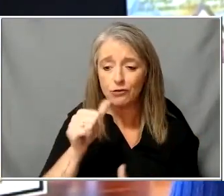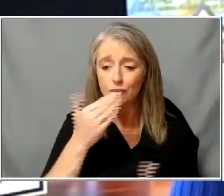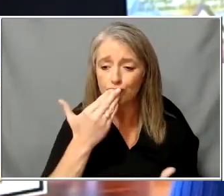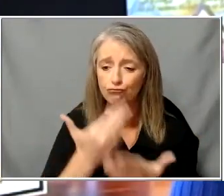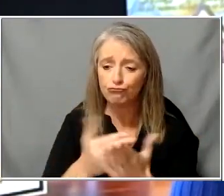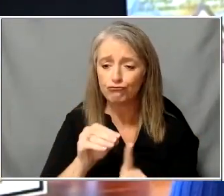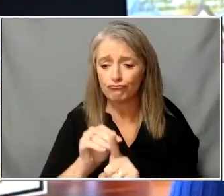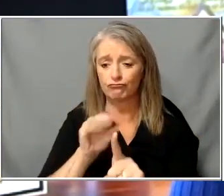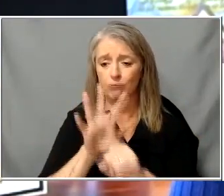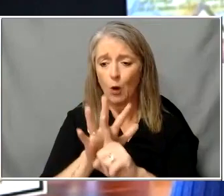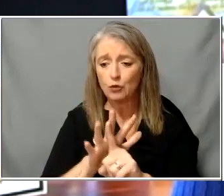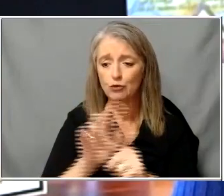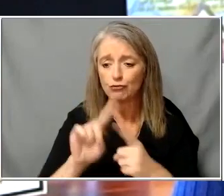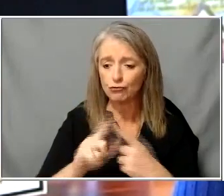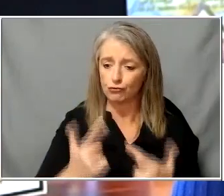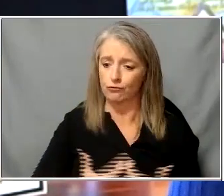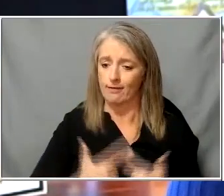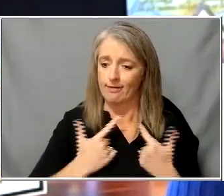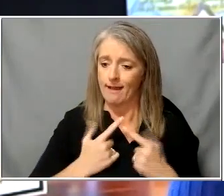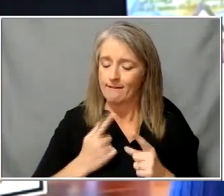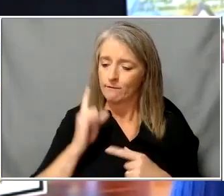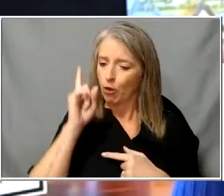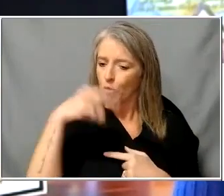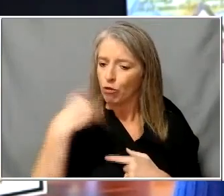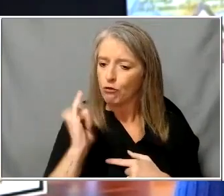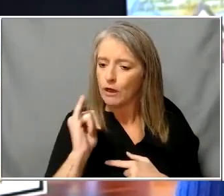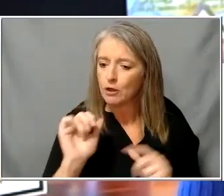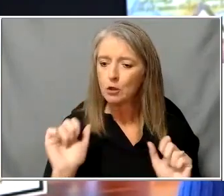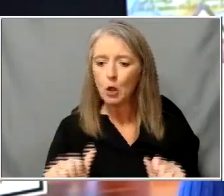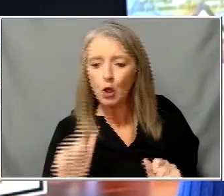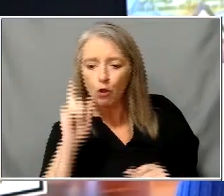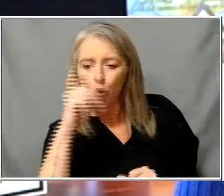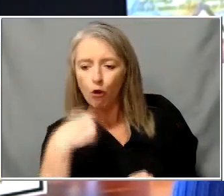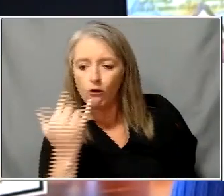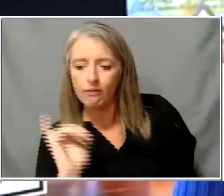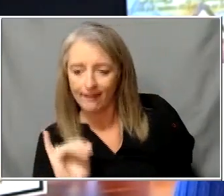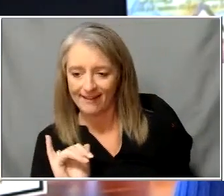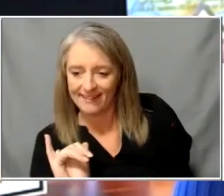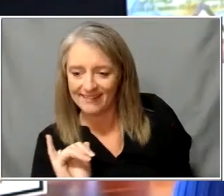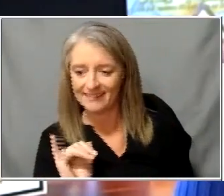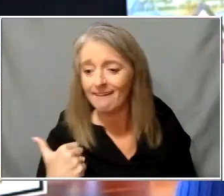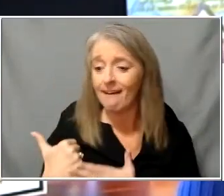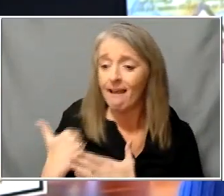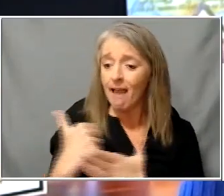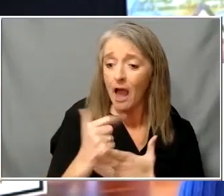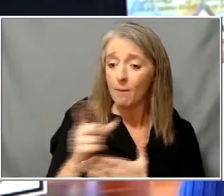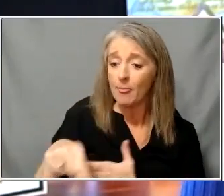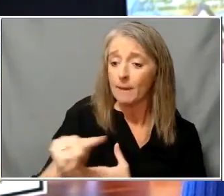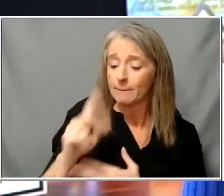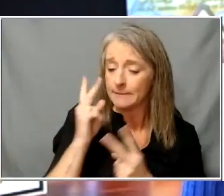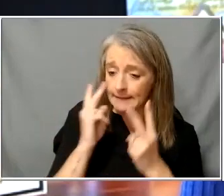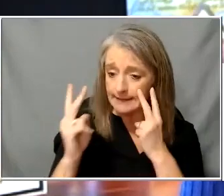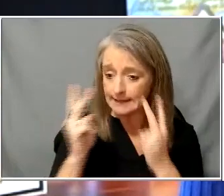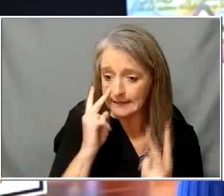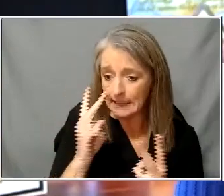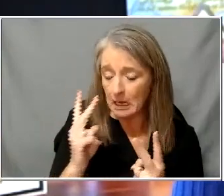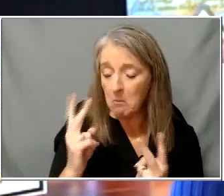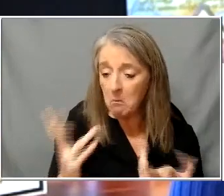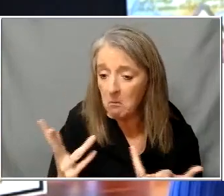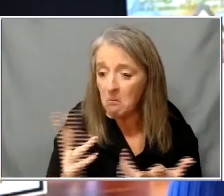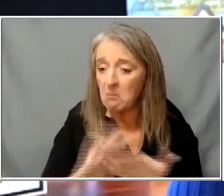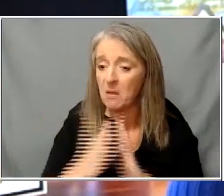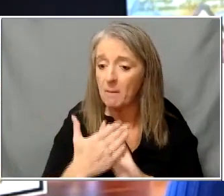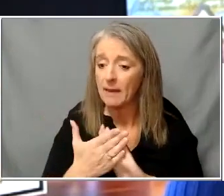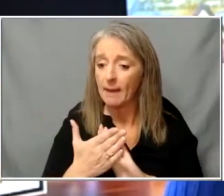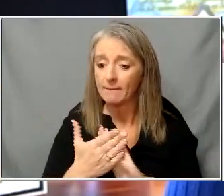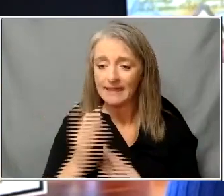exposure to what life is like and could be like, and helping them see something that they could be. If you can't see